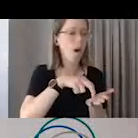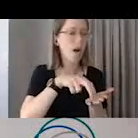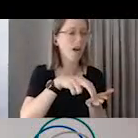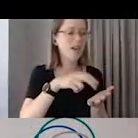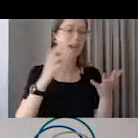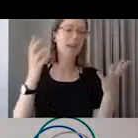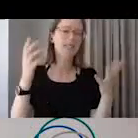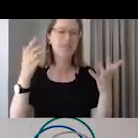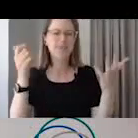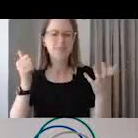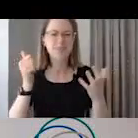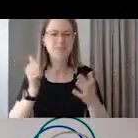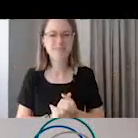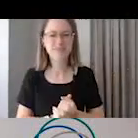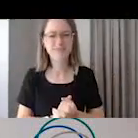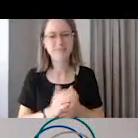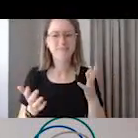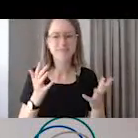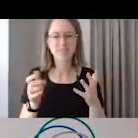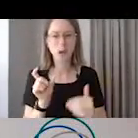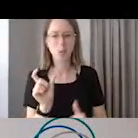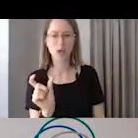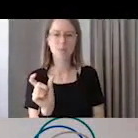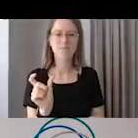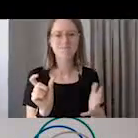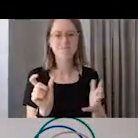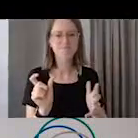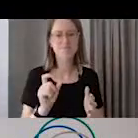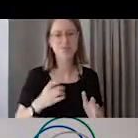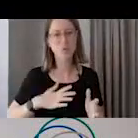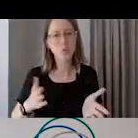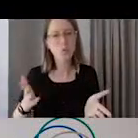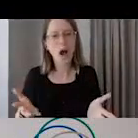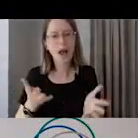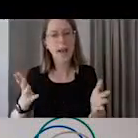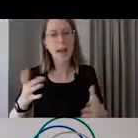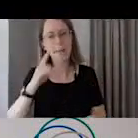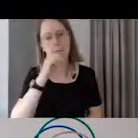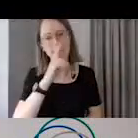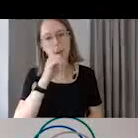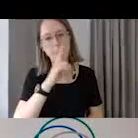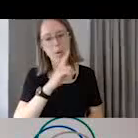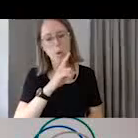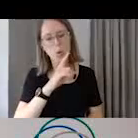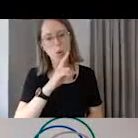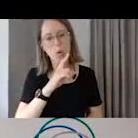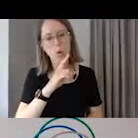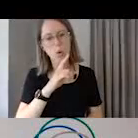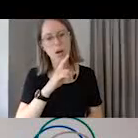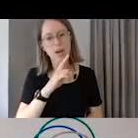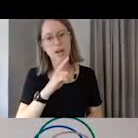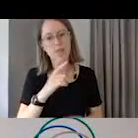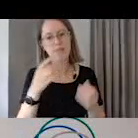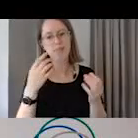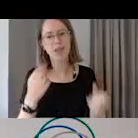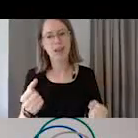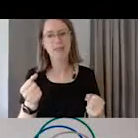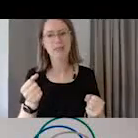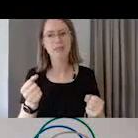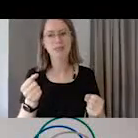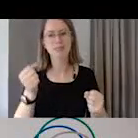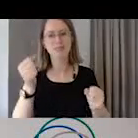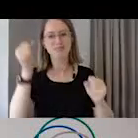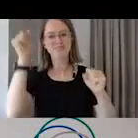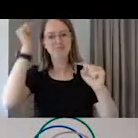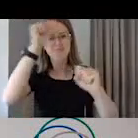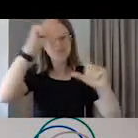So I just think that we're wanting to highlight people who have a breadth of knowledge and